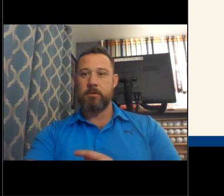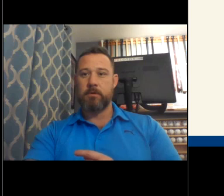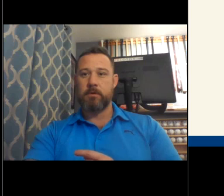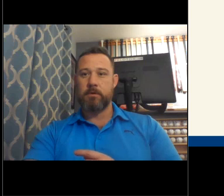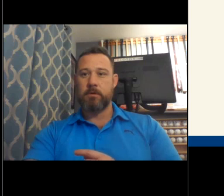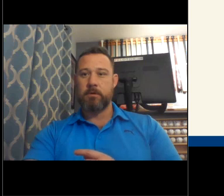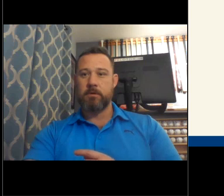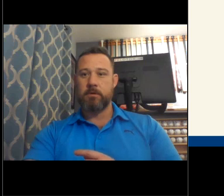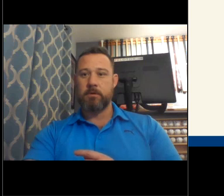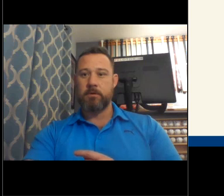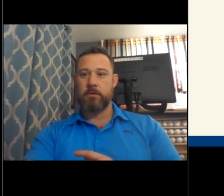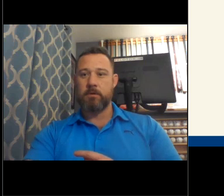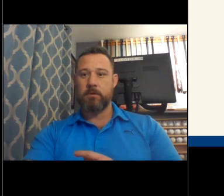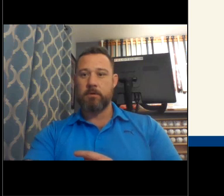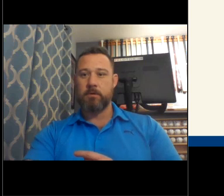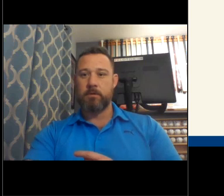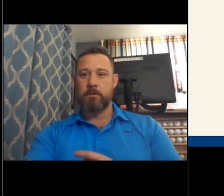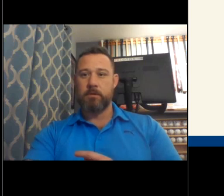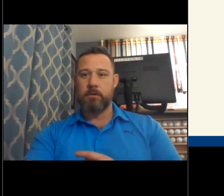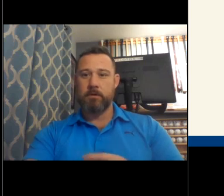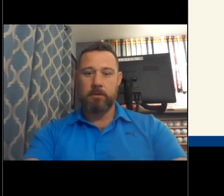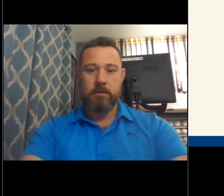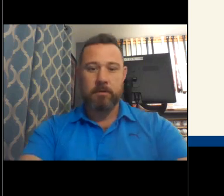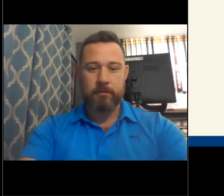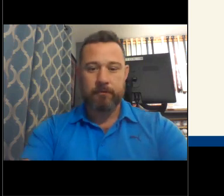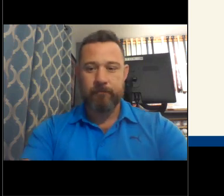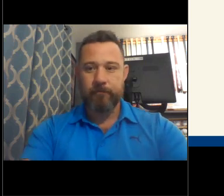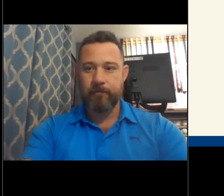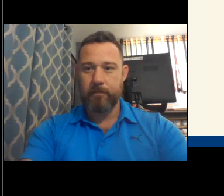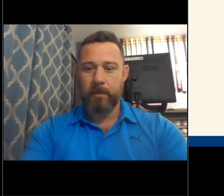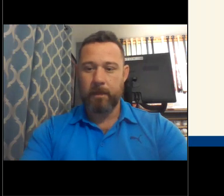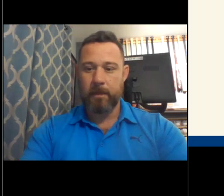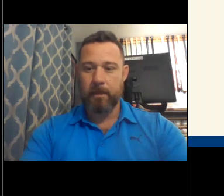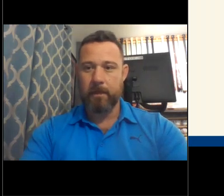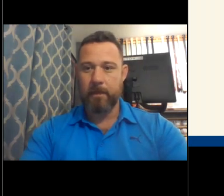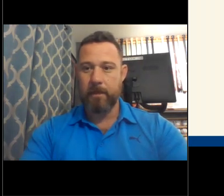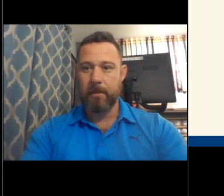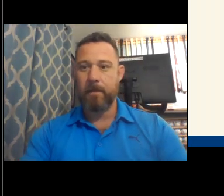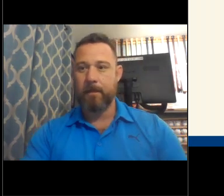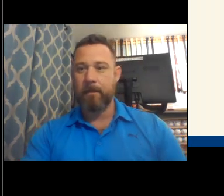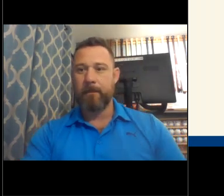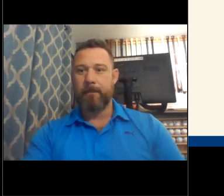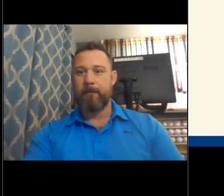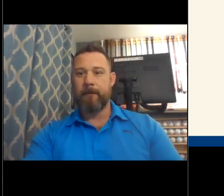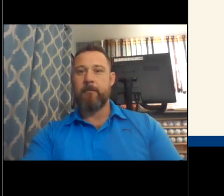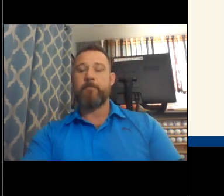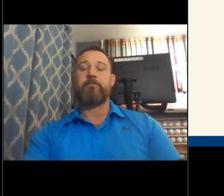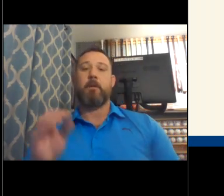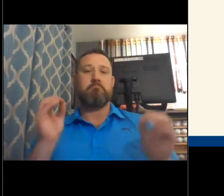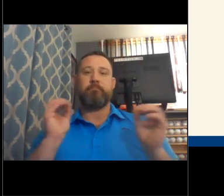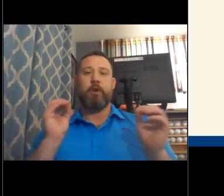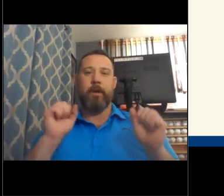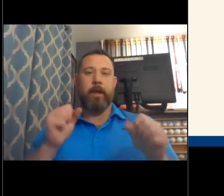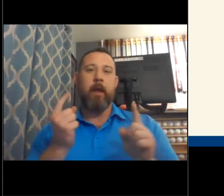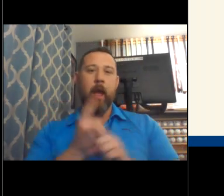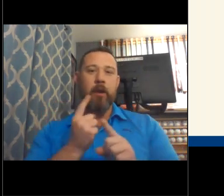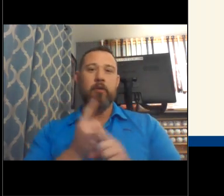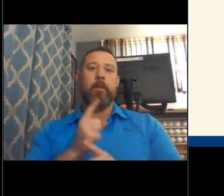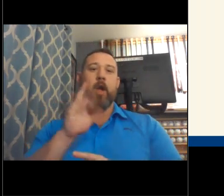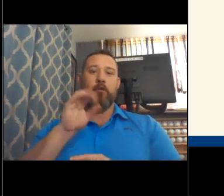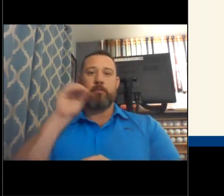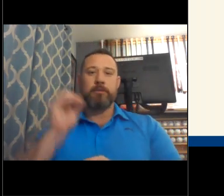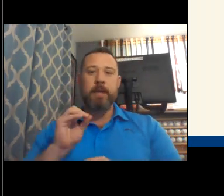Nature. So we do try to plan for that the best that we can, but obviously no one can accurately 100% predict what